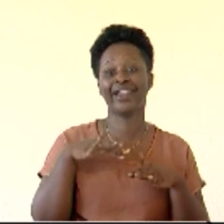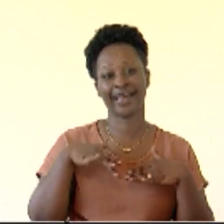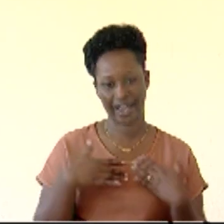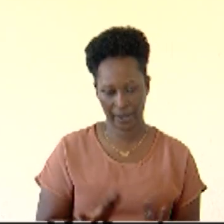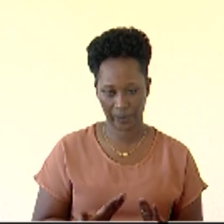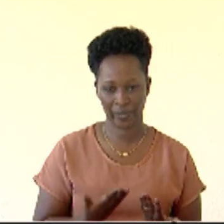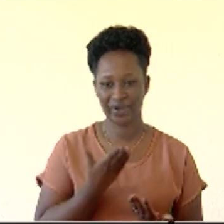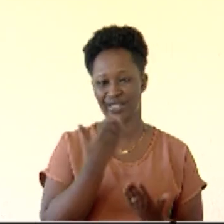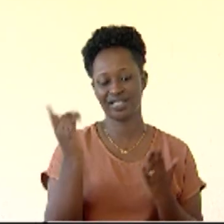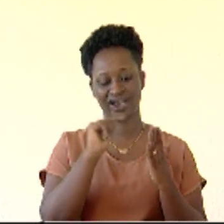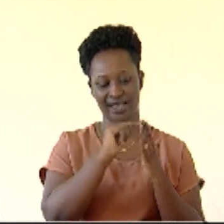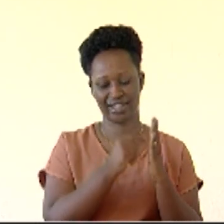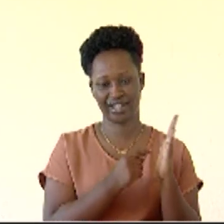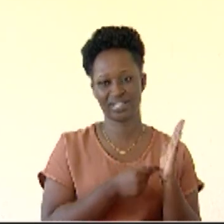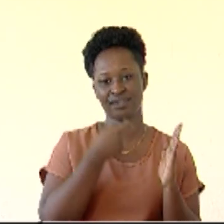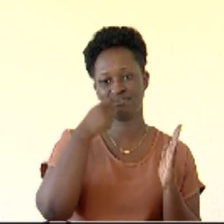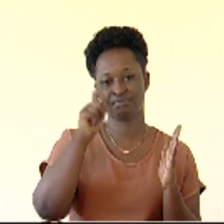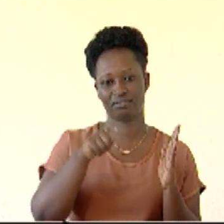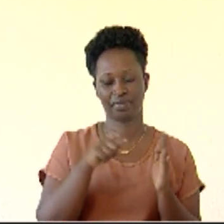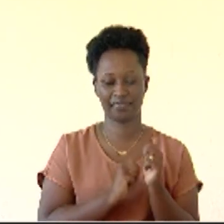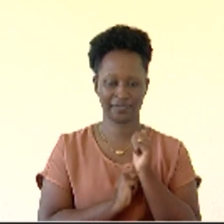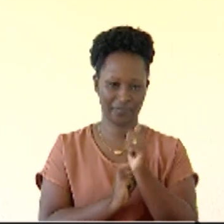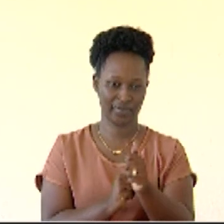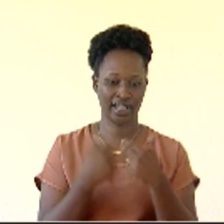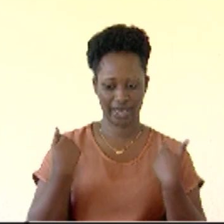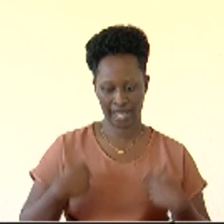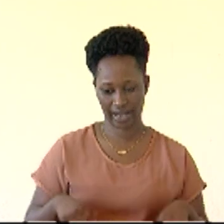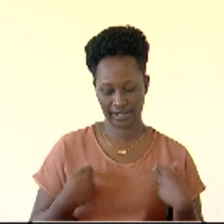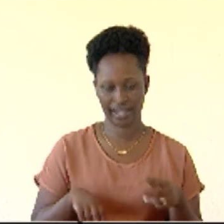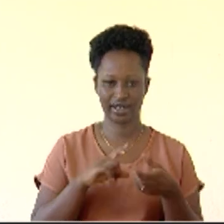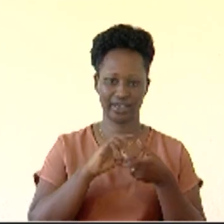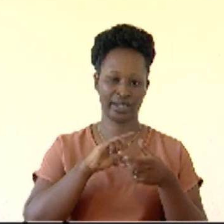So these are the things that we must be able, these are characteristics of what you call a healthy relationship.